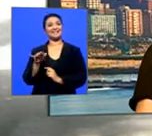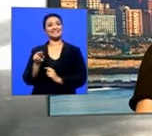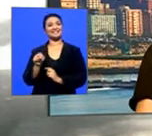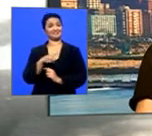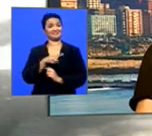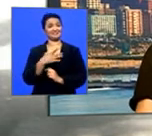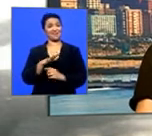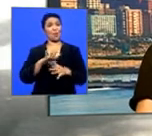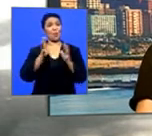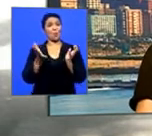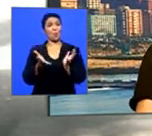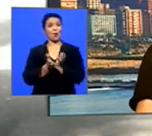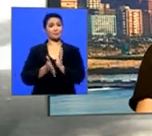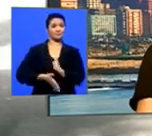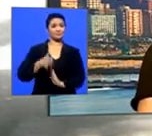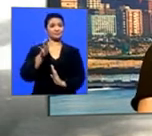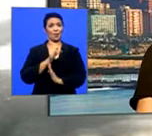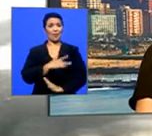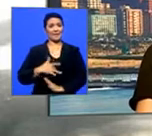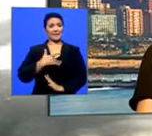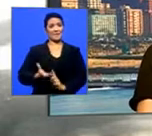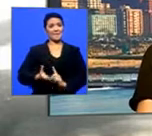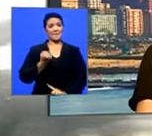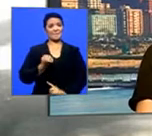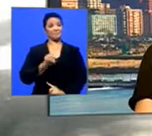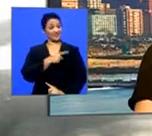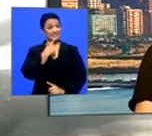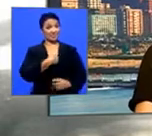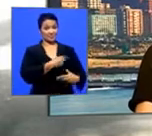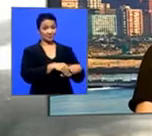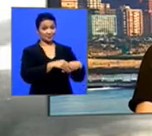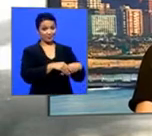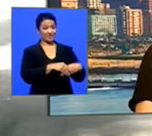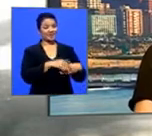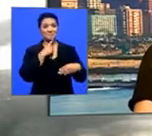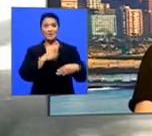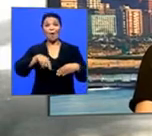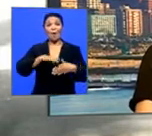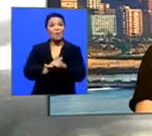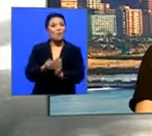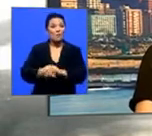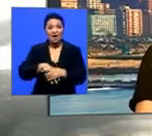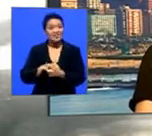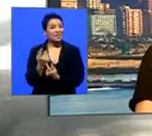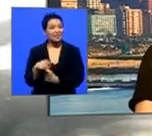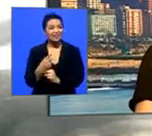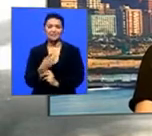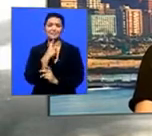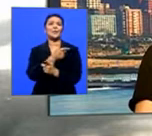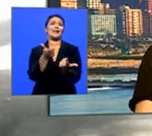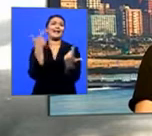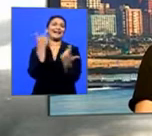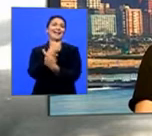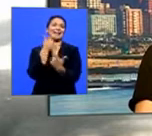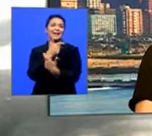them that he shook my hand and he'll never wash his hand again. And obviously to that everybody laughed. And then I said, you know,